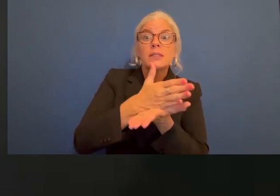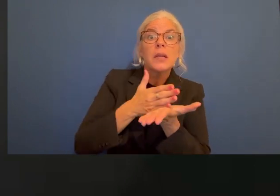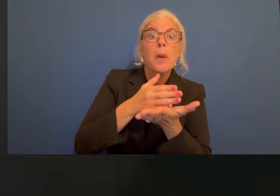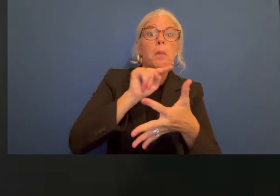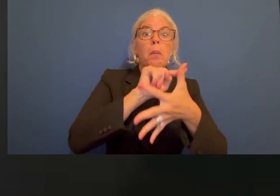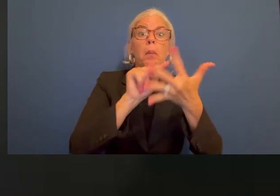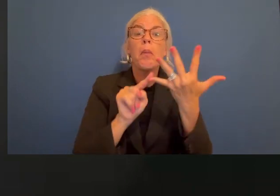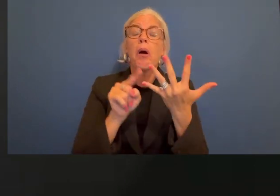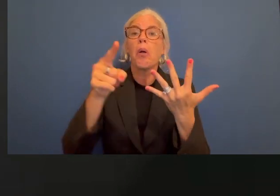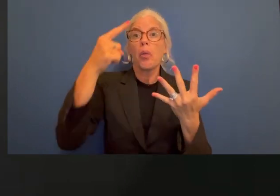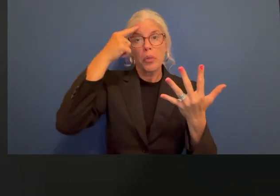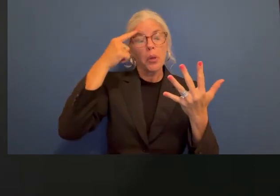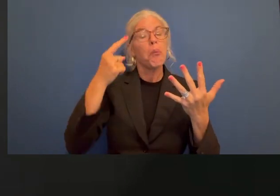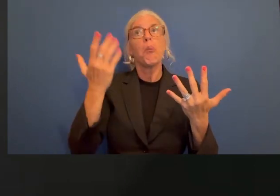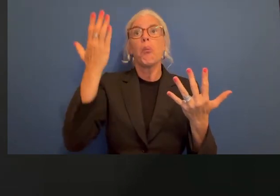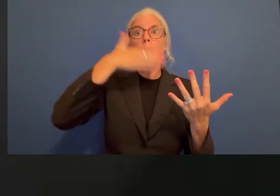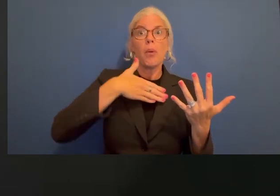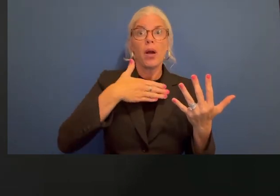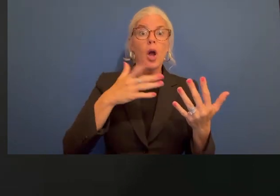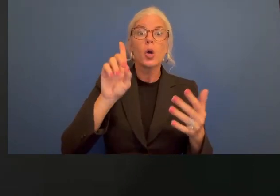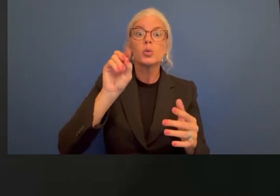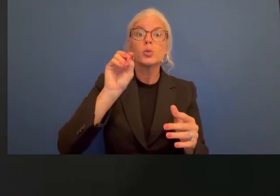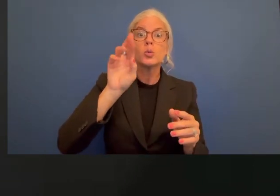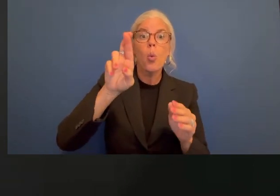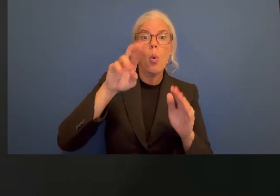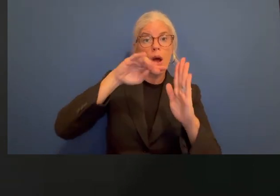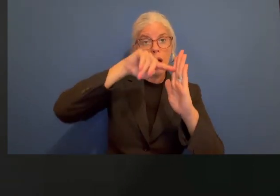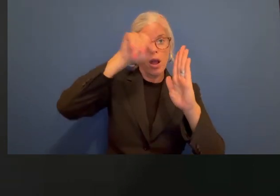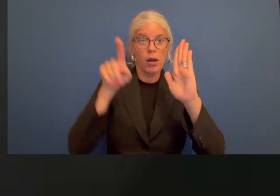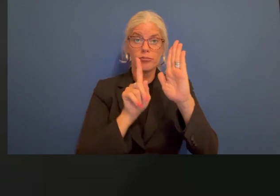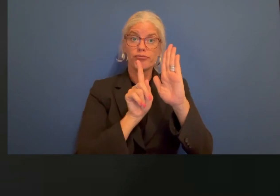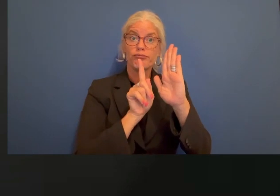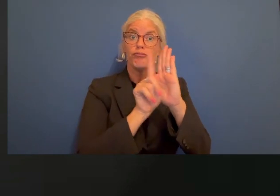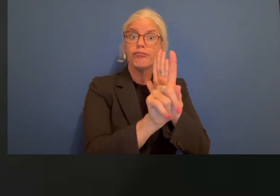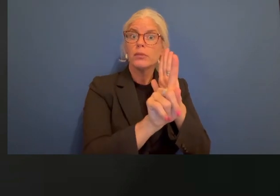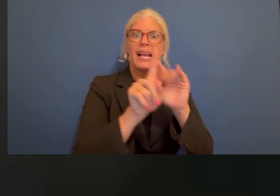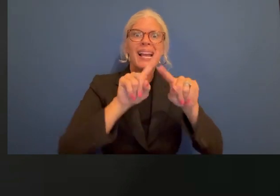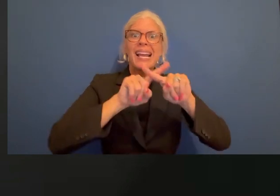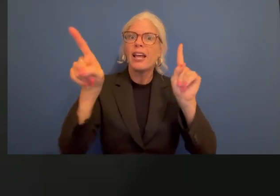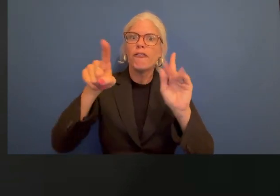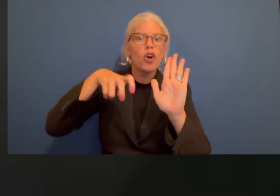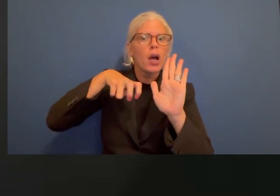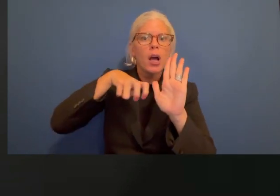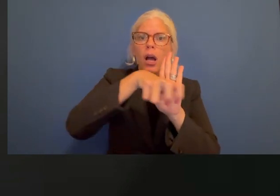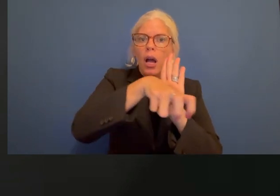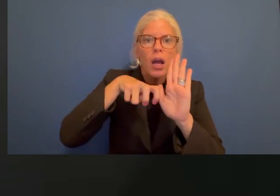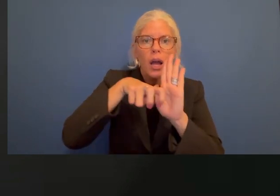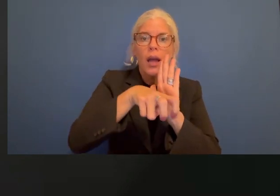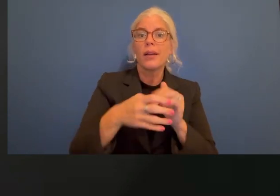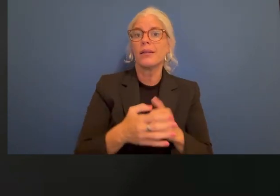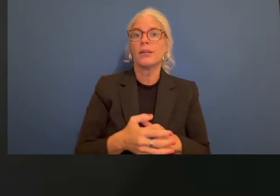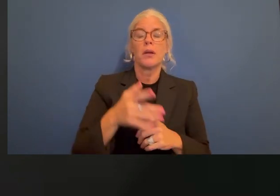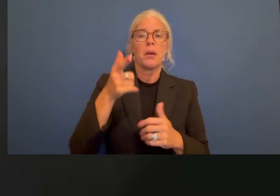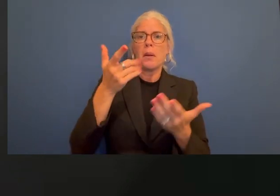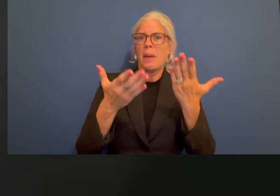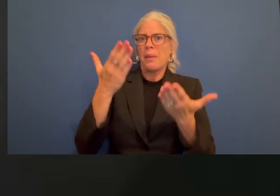going obviously to see in person, because some of those things like the doorway, you don't really know unless